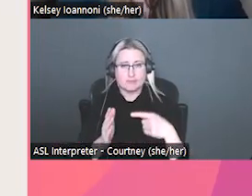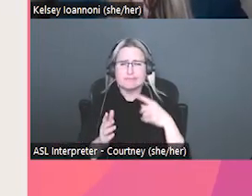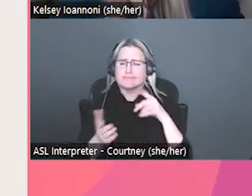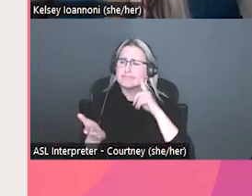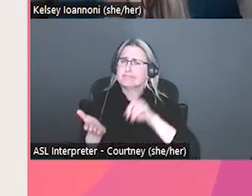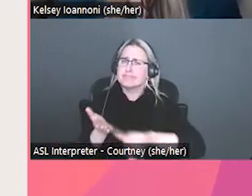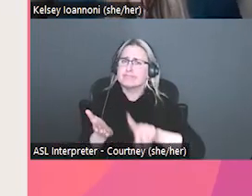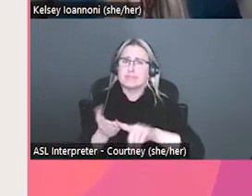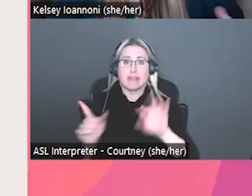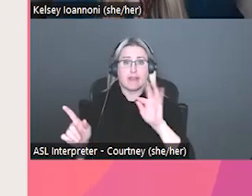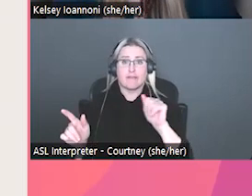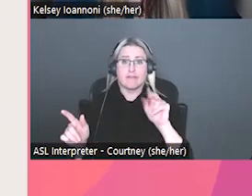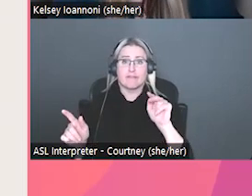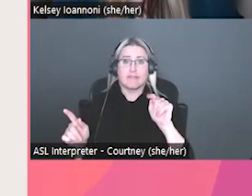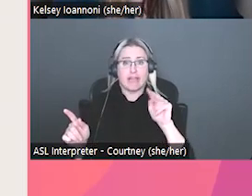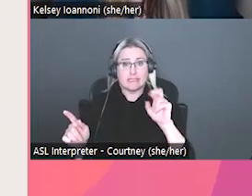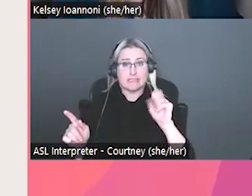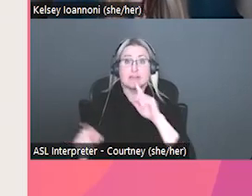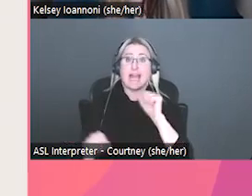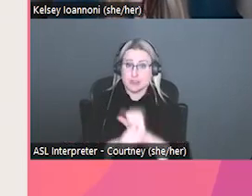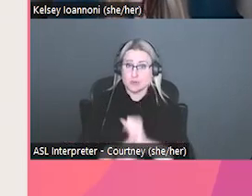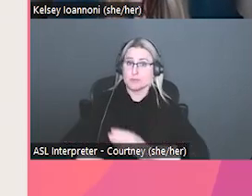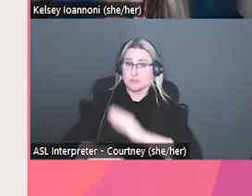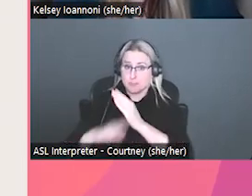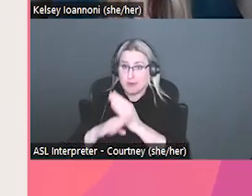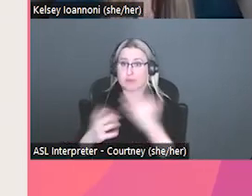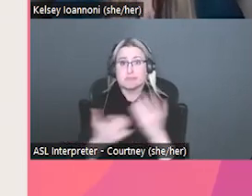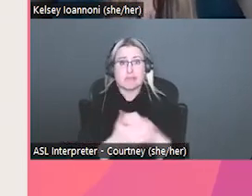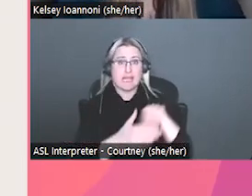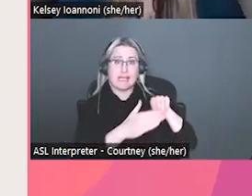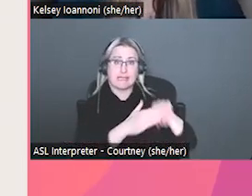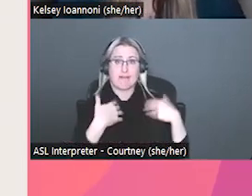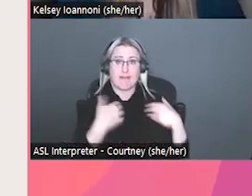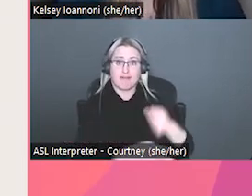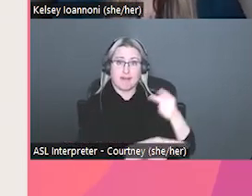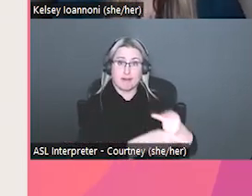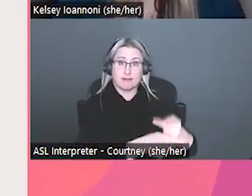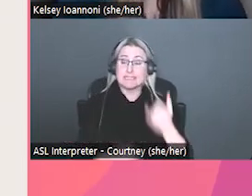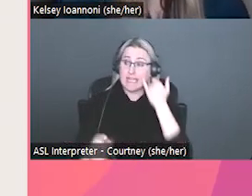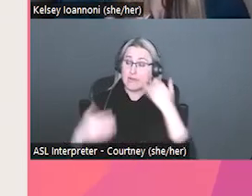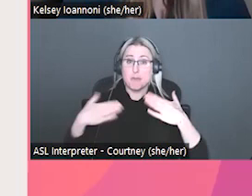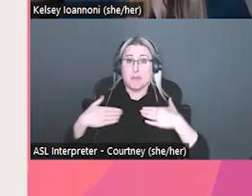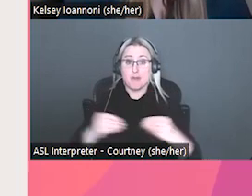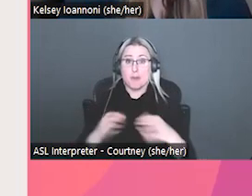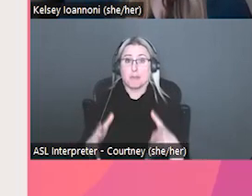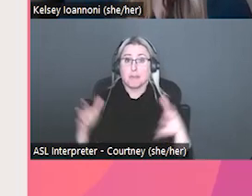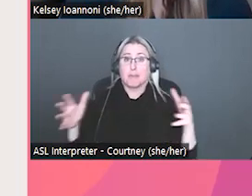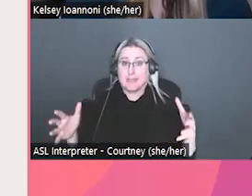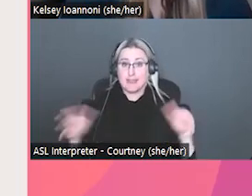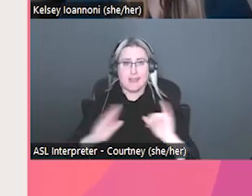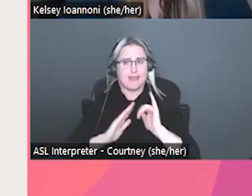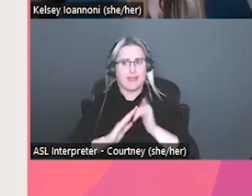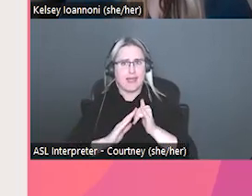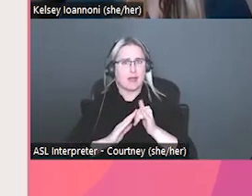in and of itself a barrier to accessing healthcare. When you're in a larger body, the likelihood you will access care or